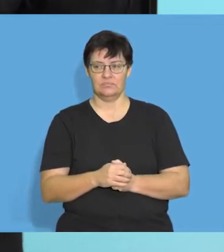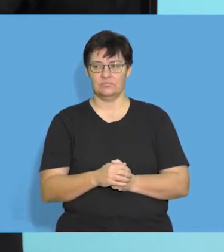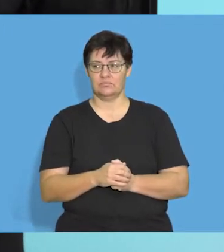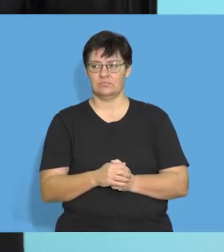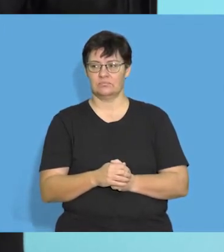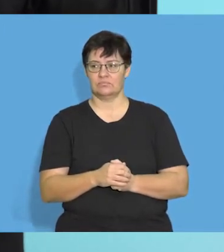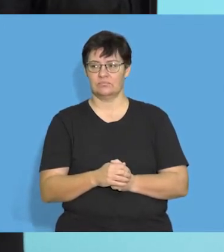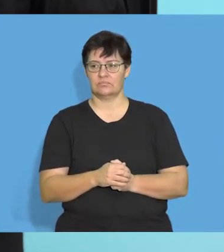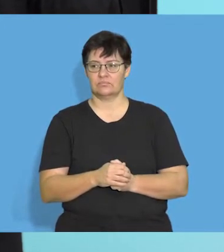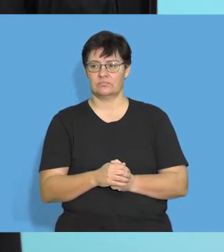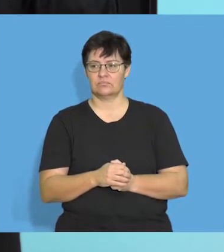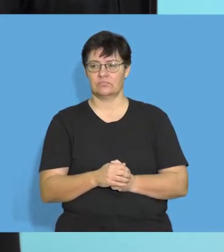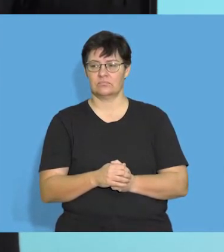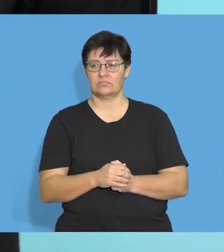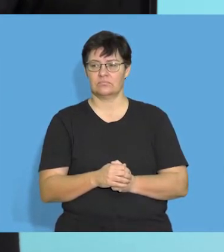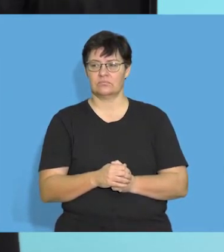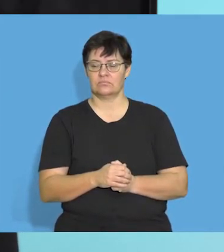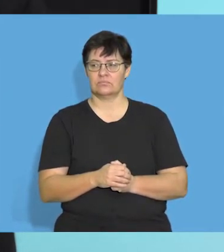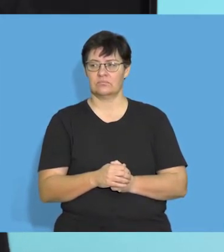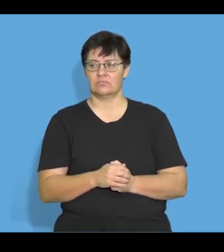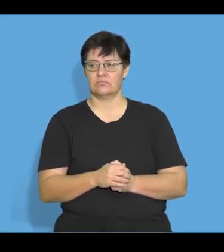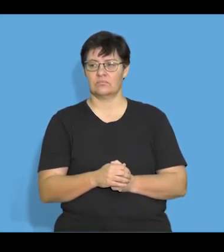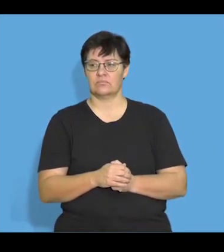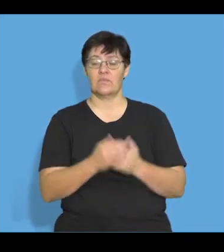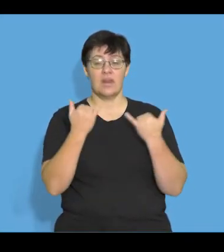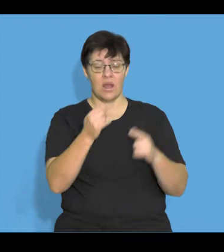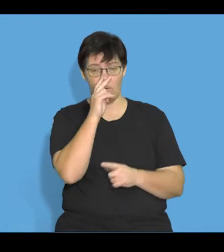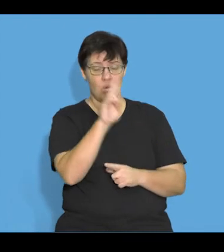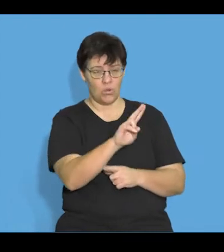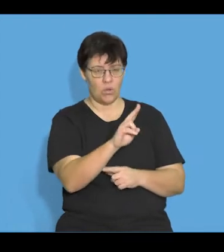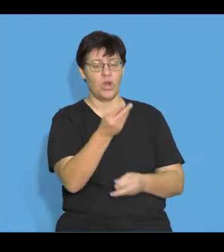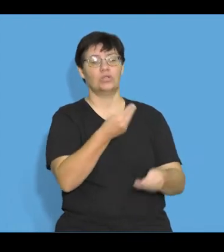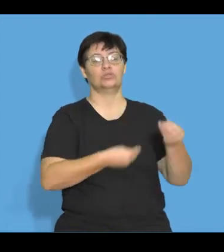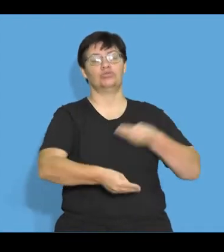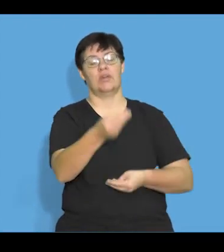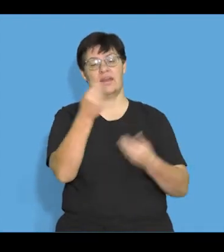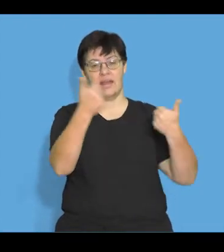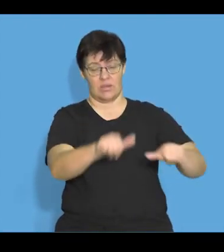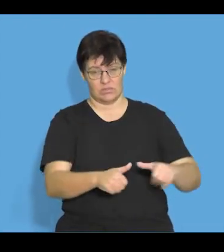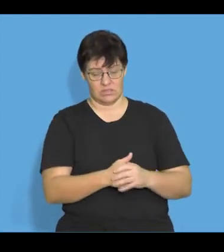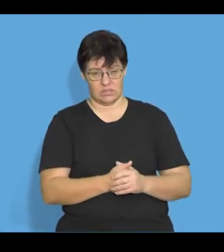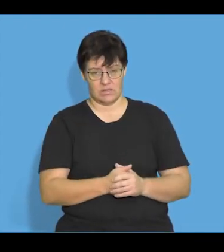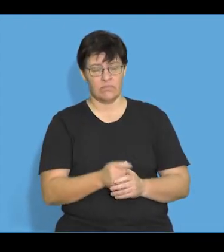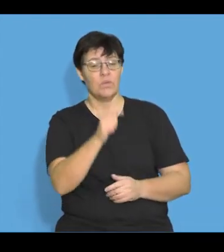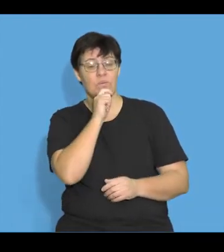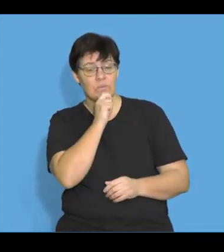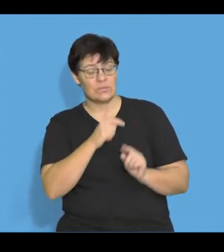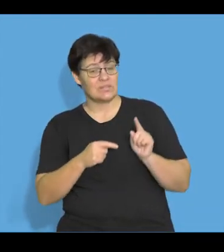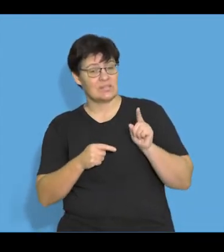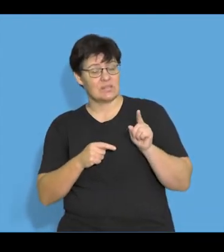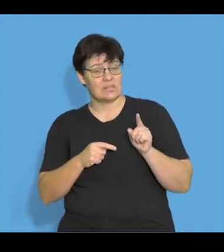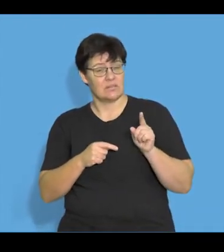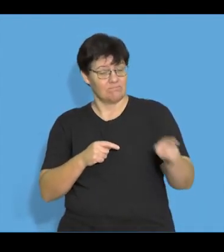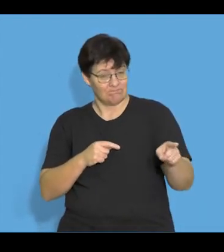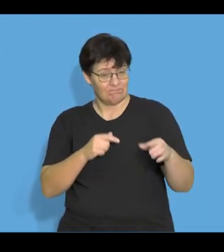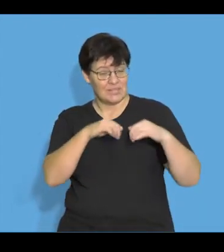We now look at the trading account. If you're using a perpetual inventory system, in